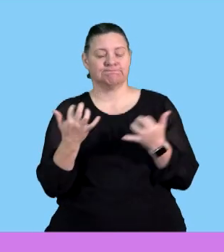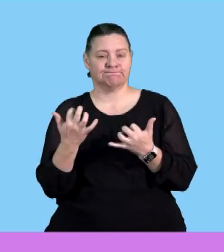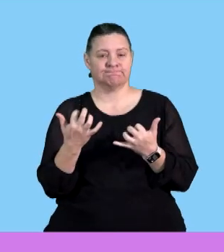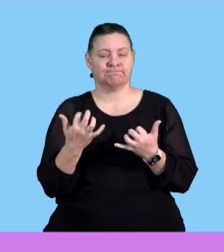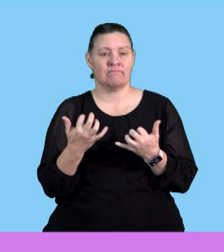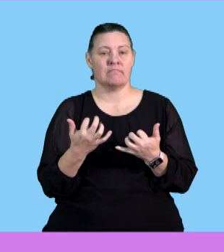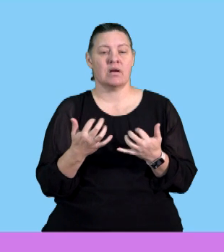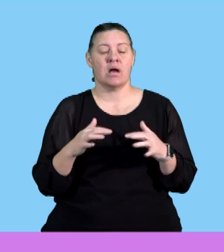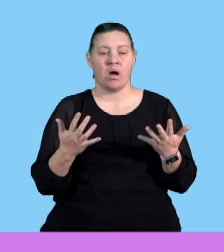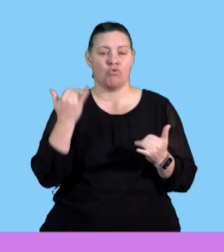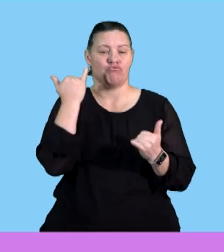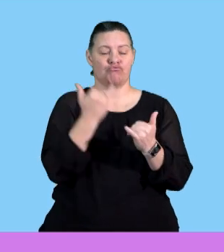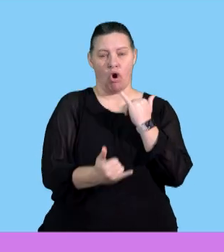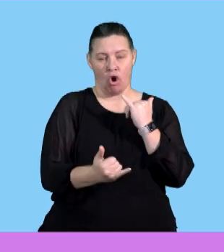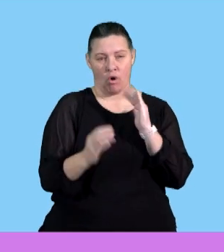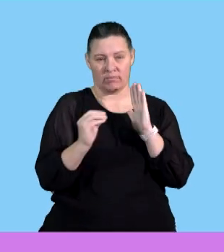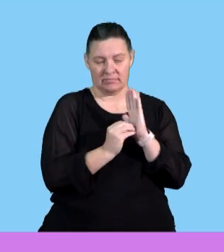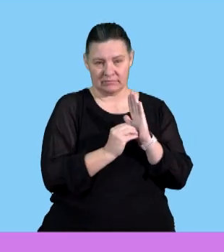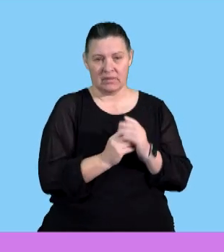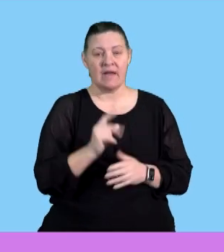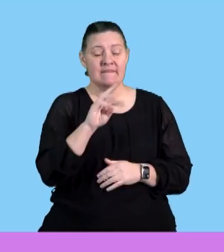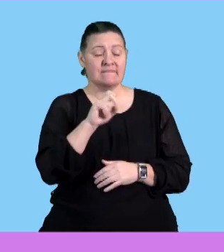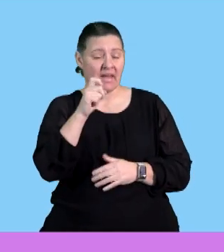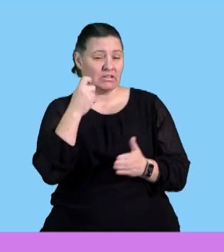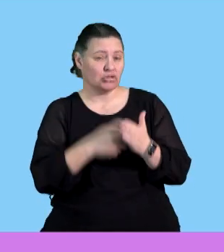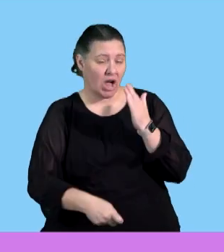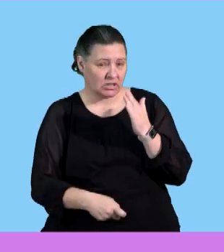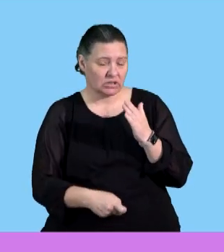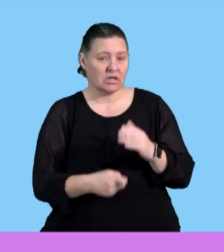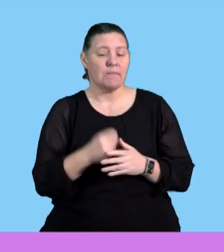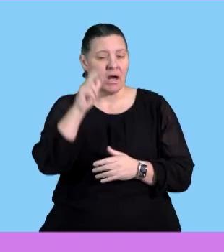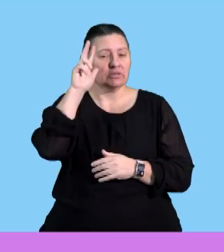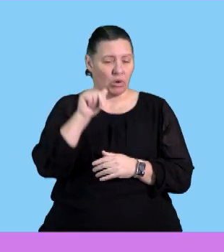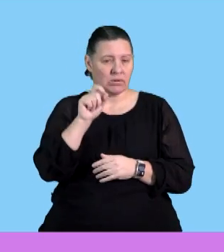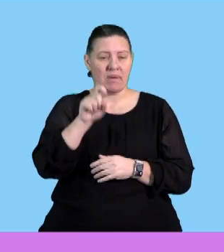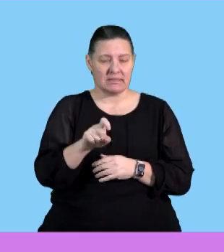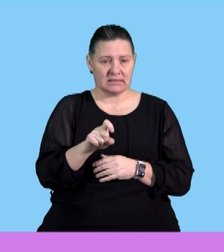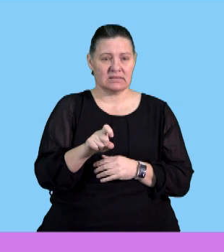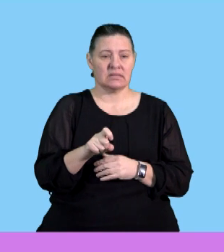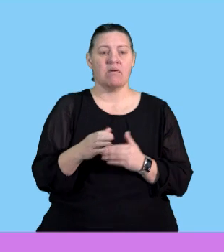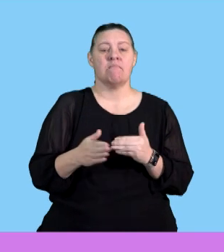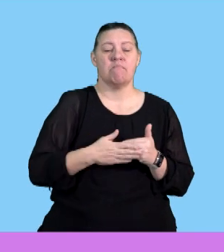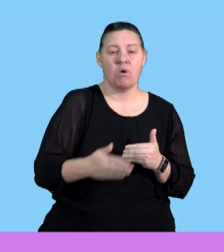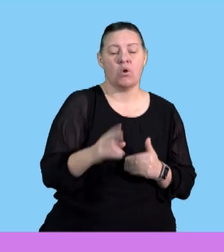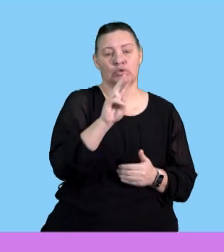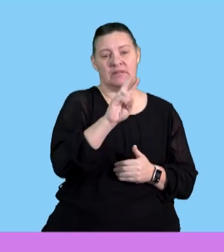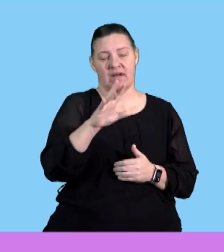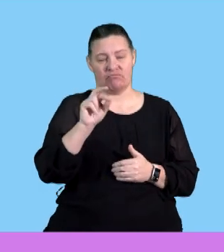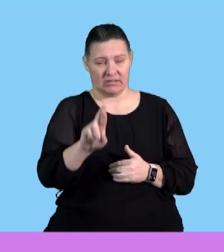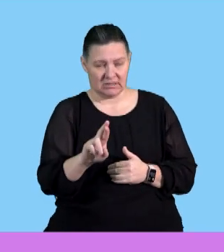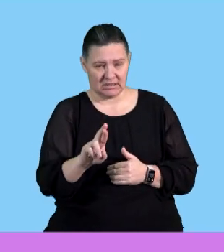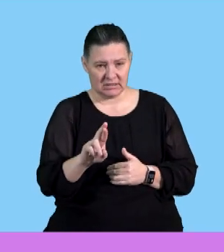calculated incorrectly. The VAT charge was supposed to be more than 25